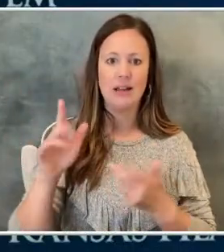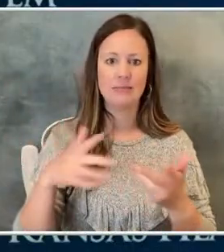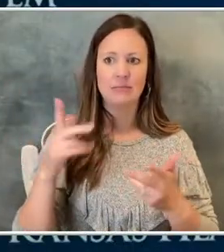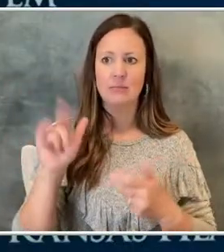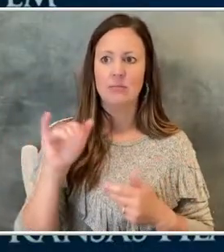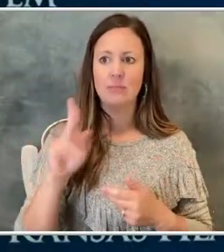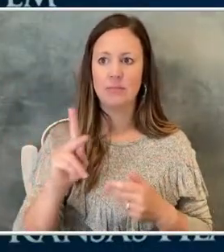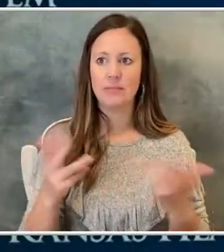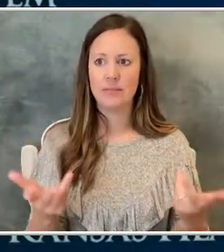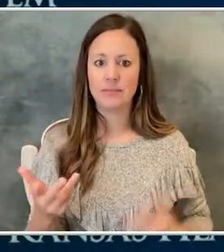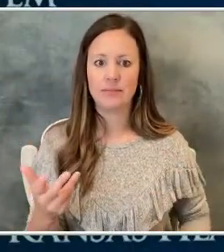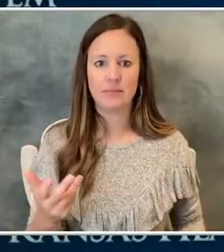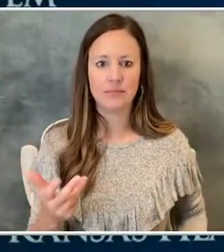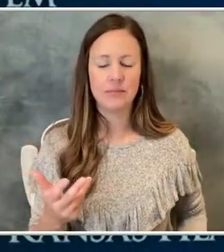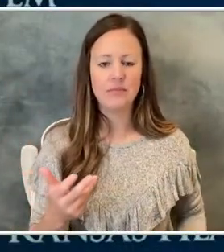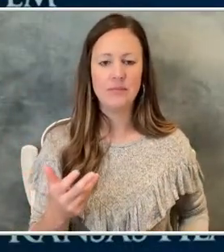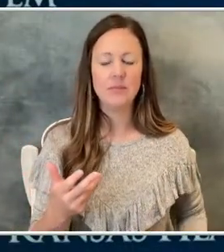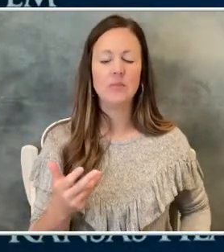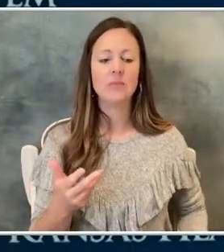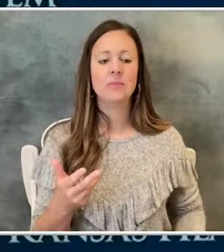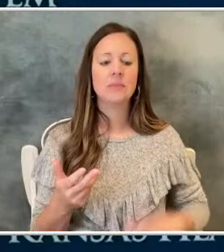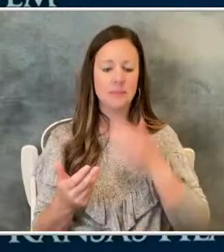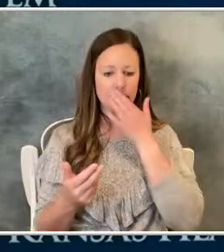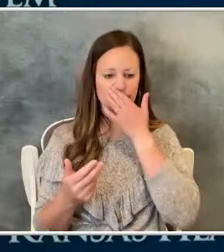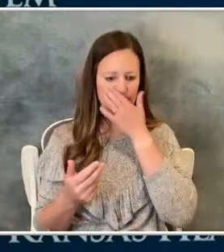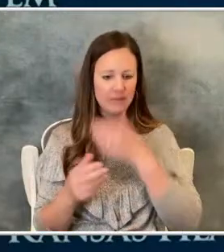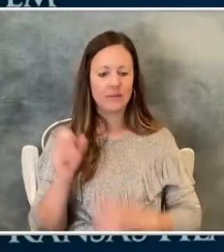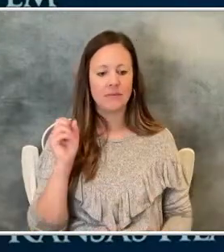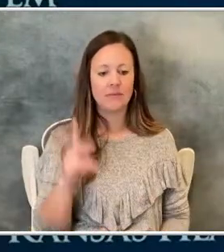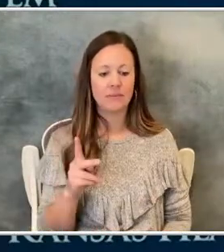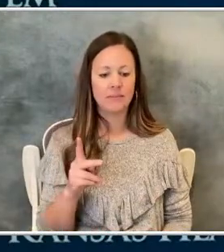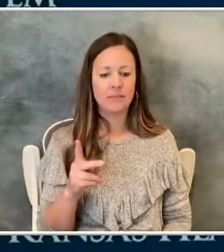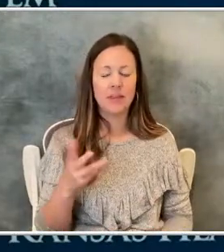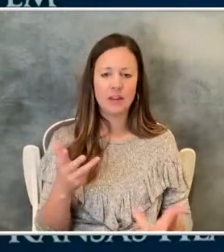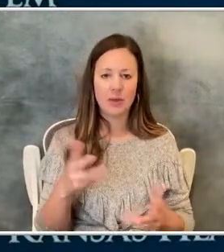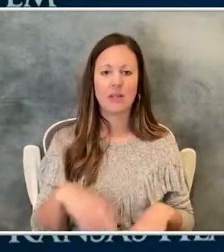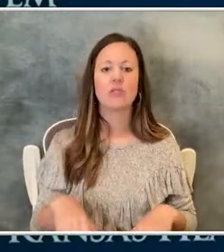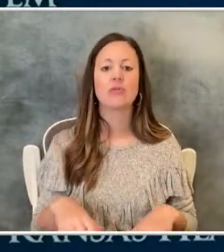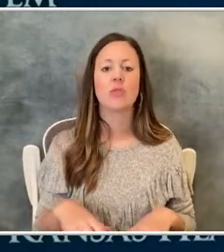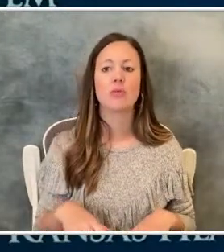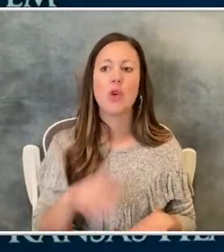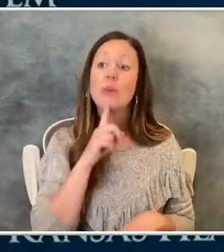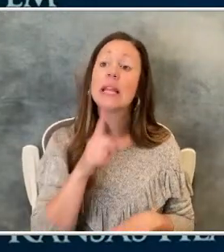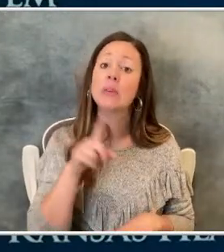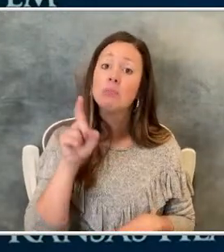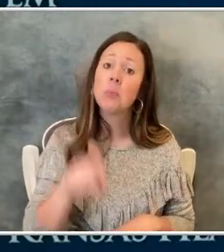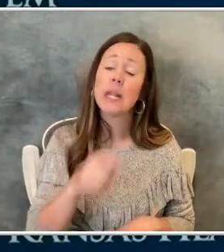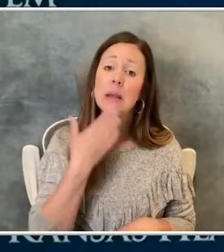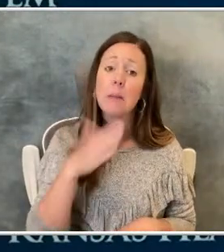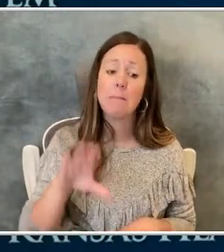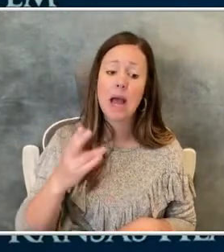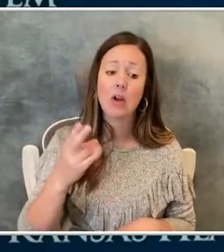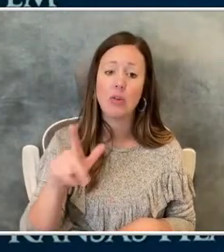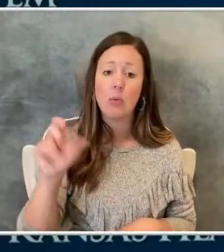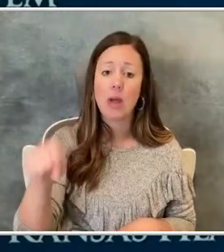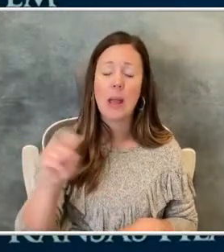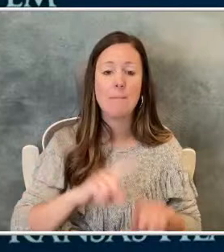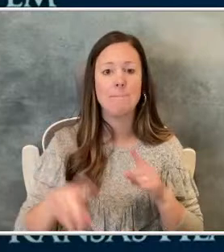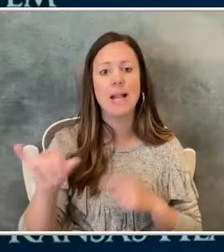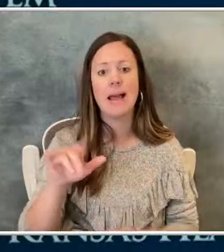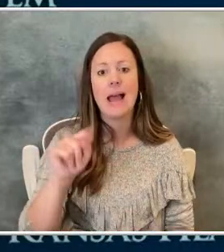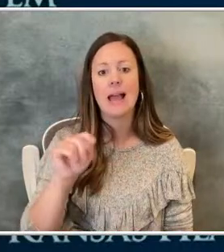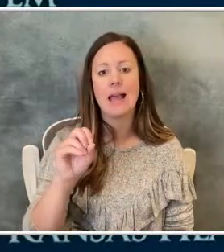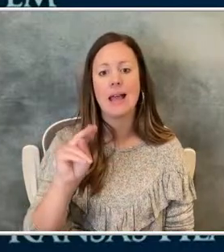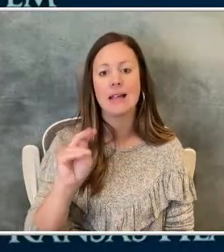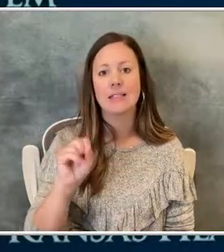cholesterol is okay. We thought as a species we needed this bad cholesterol. But like tonsils and appendix, we've realized now we don't